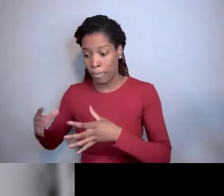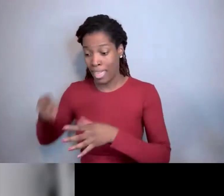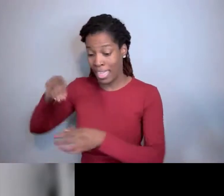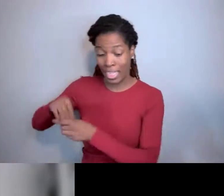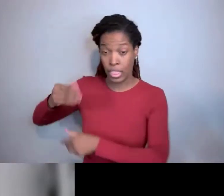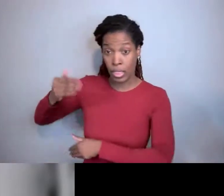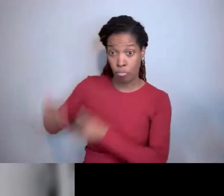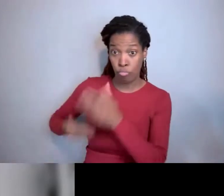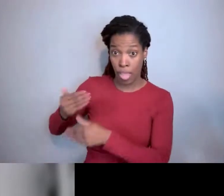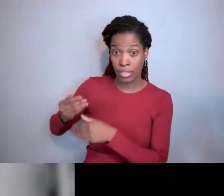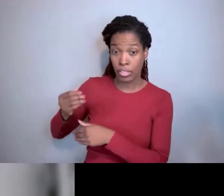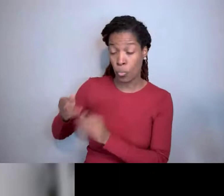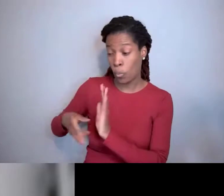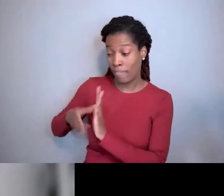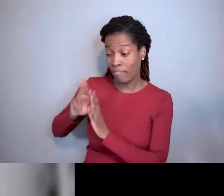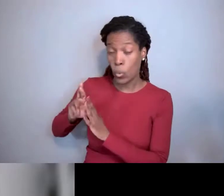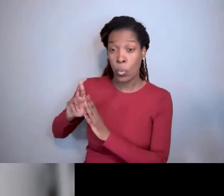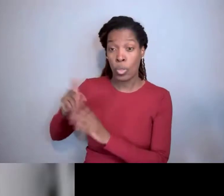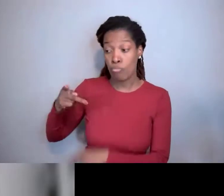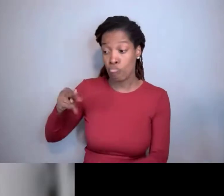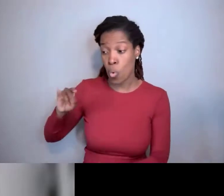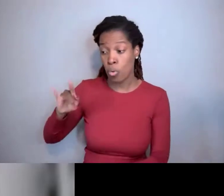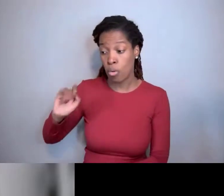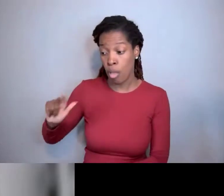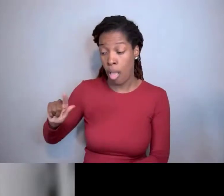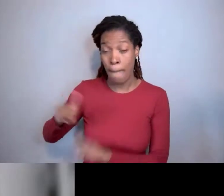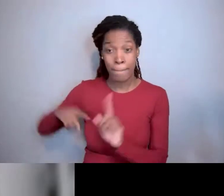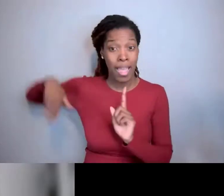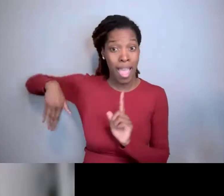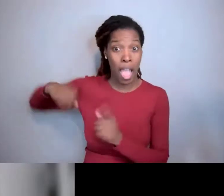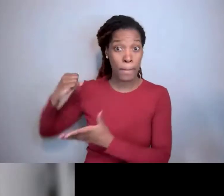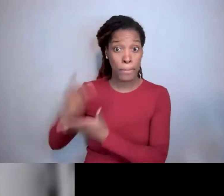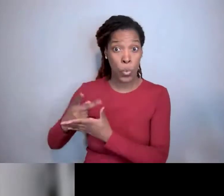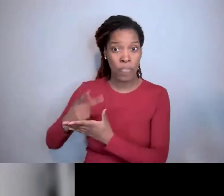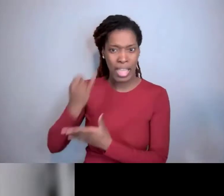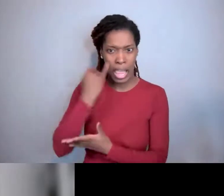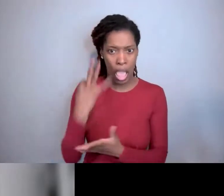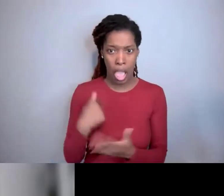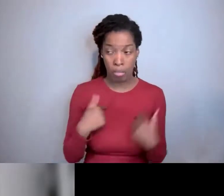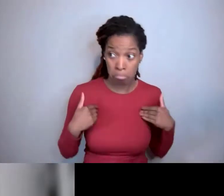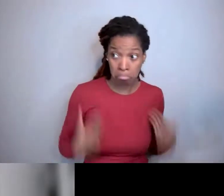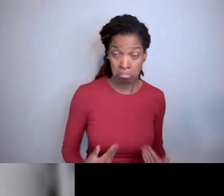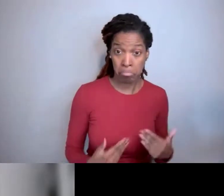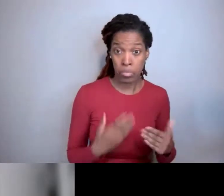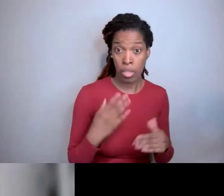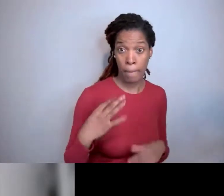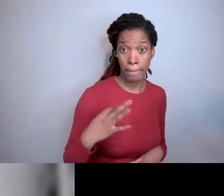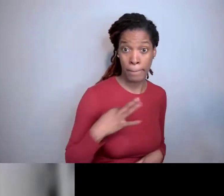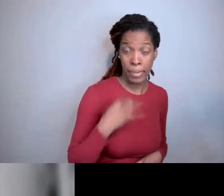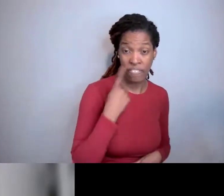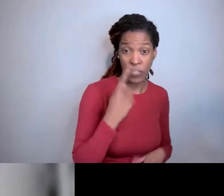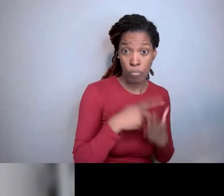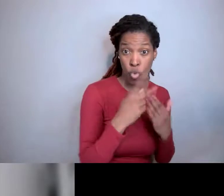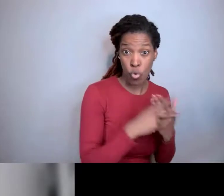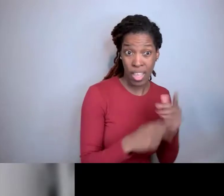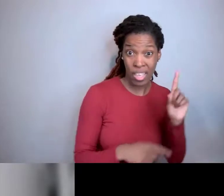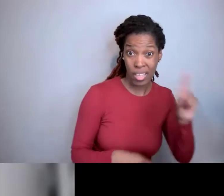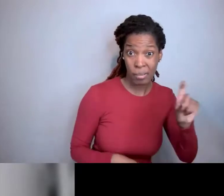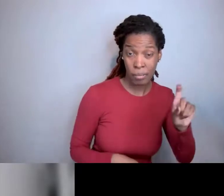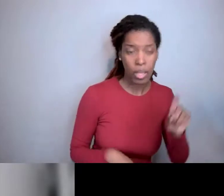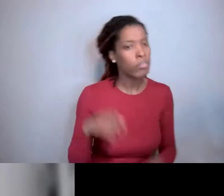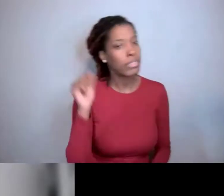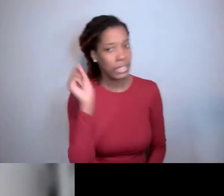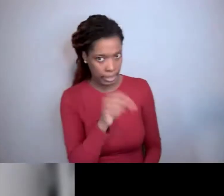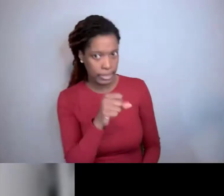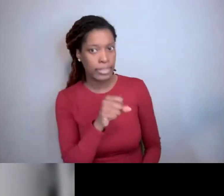yet have approved it when we apply for a grant? Yes. And that's it. That's the beauty of this. We're it's